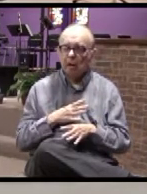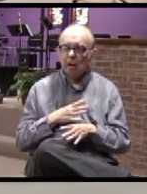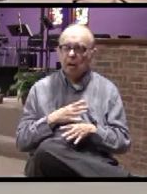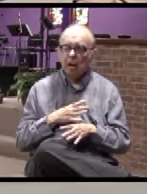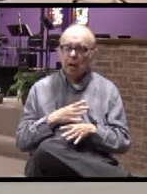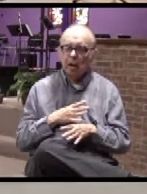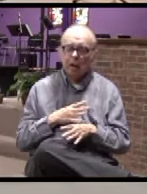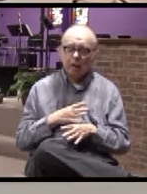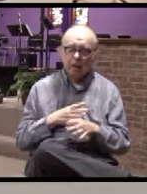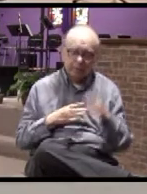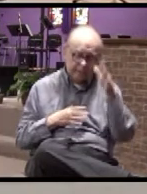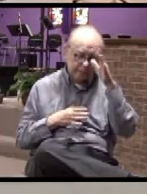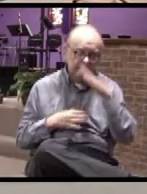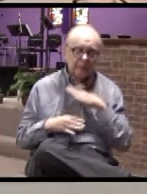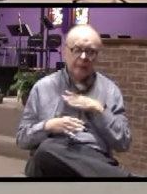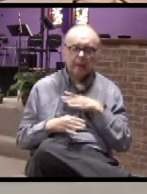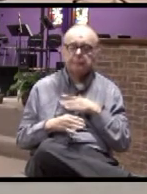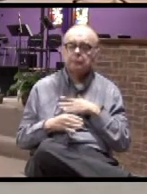And he was a man of God.